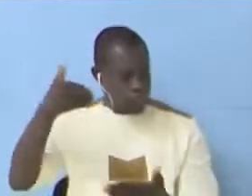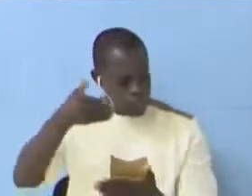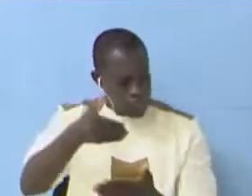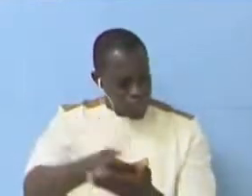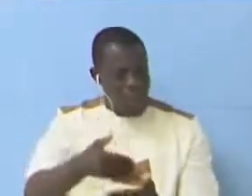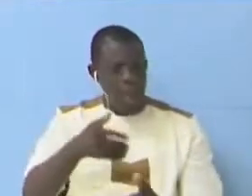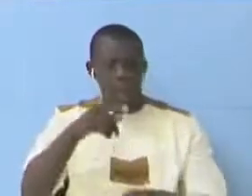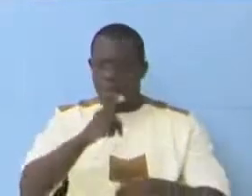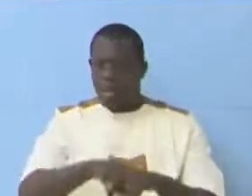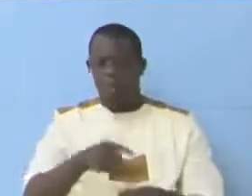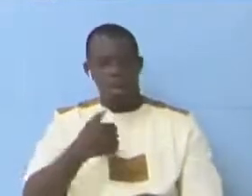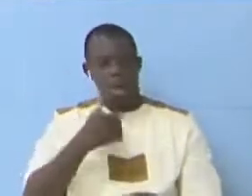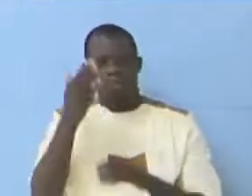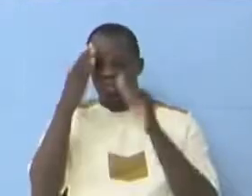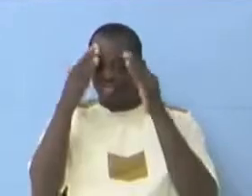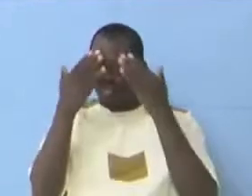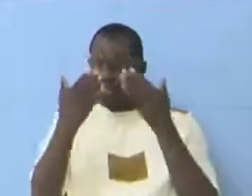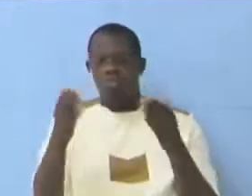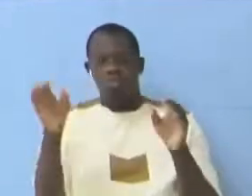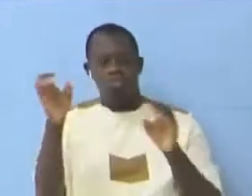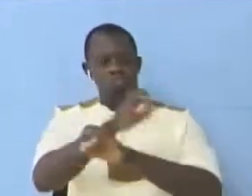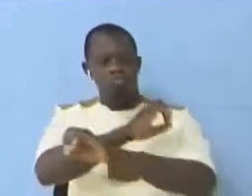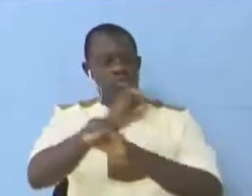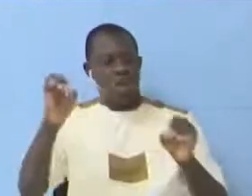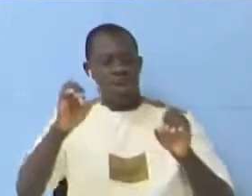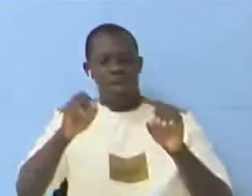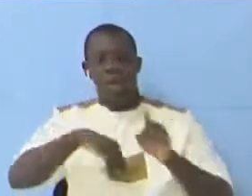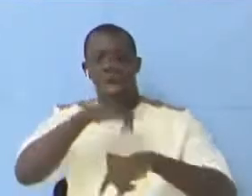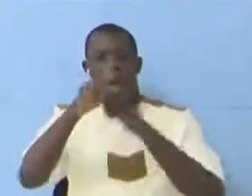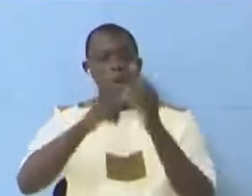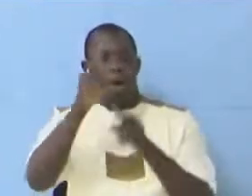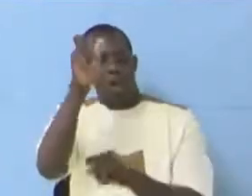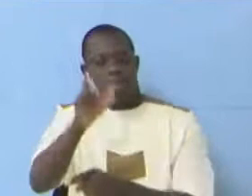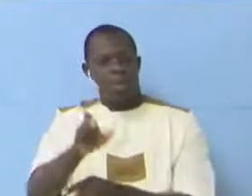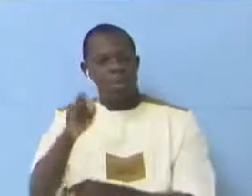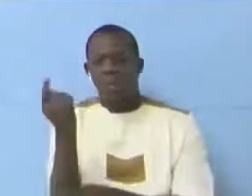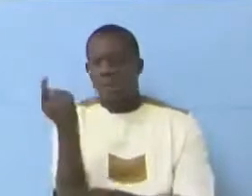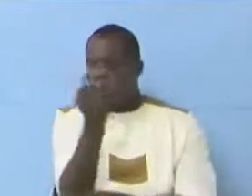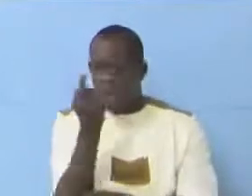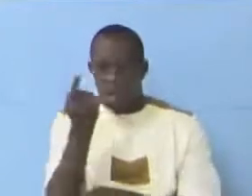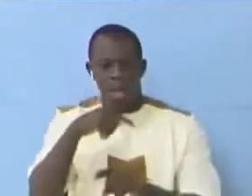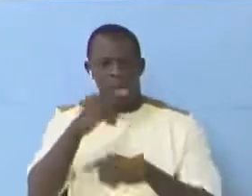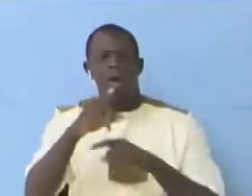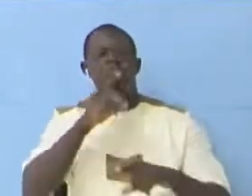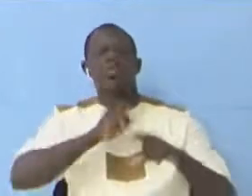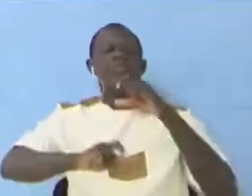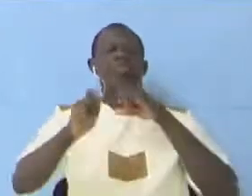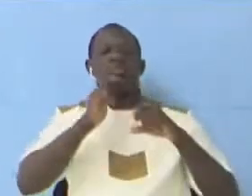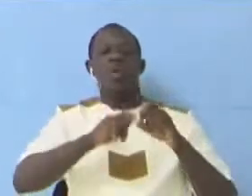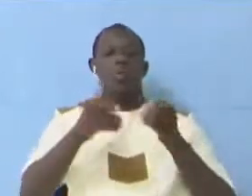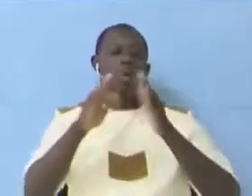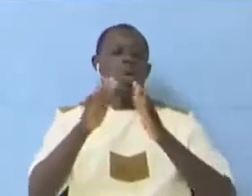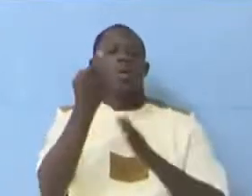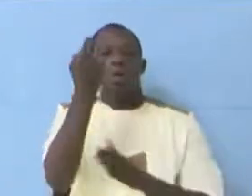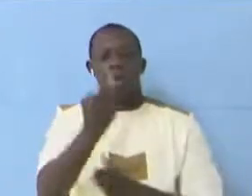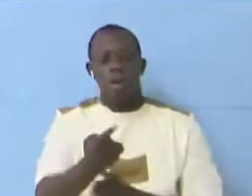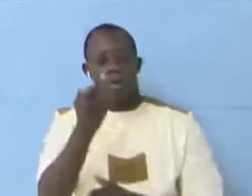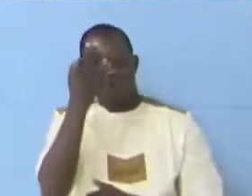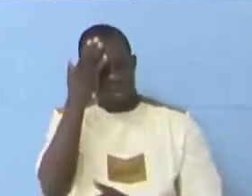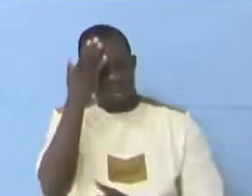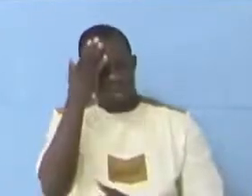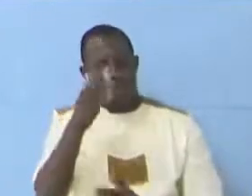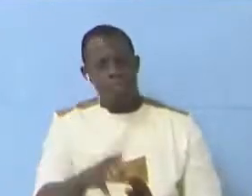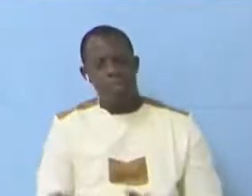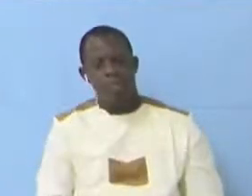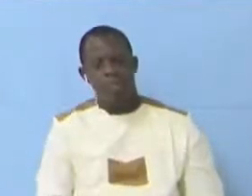nothing about him apart from professionalism. ba ji jamono bi amul dara lu ma xam si moom lu mooy màcc ak liggéey. I